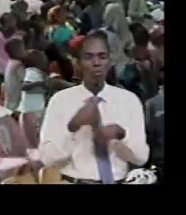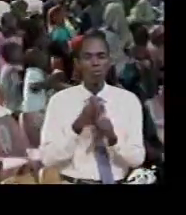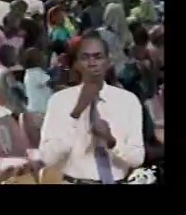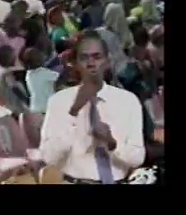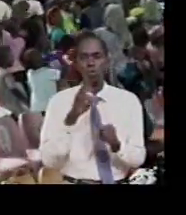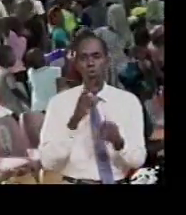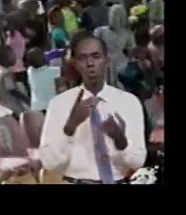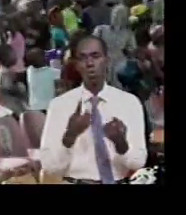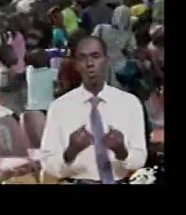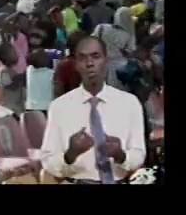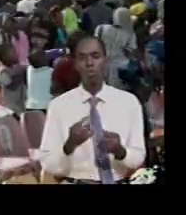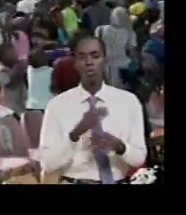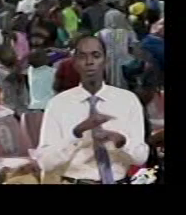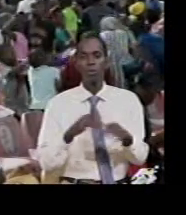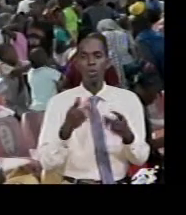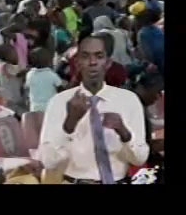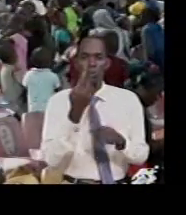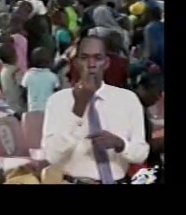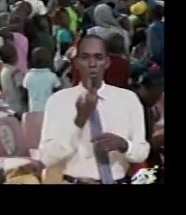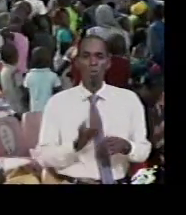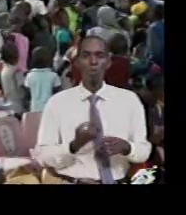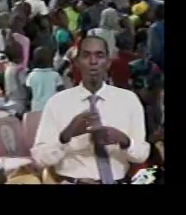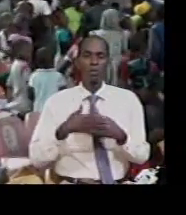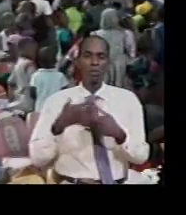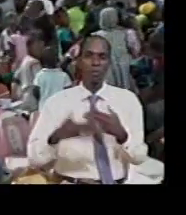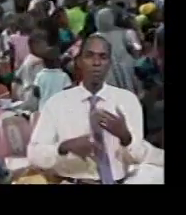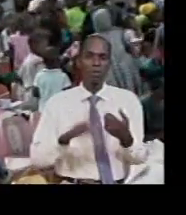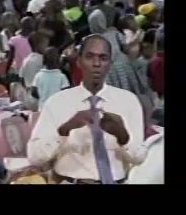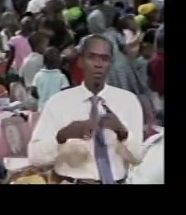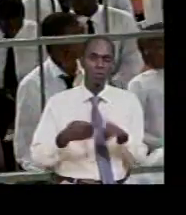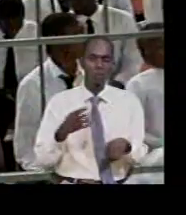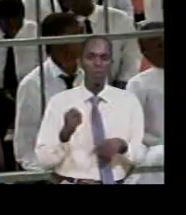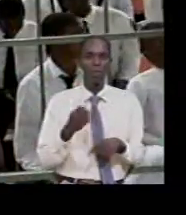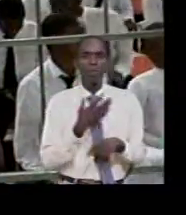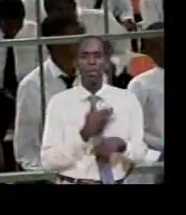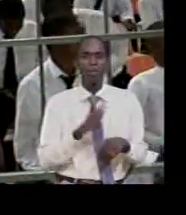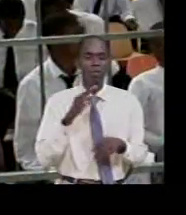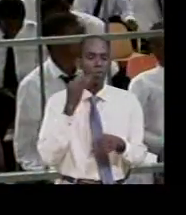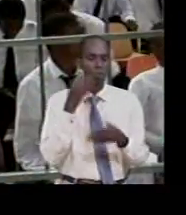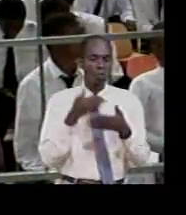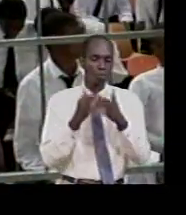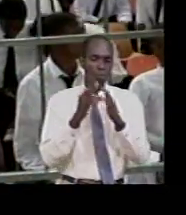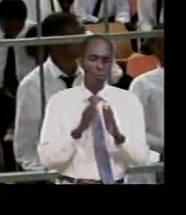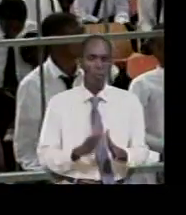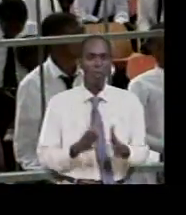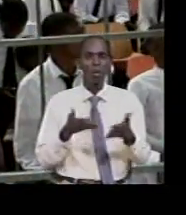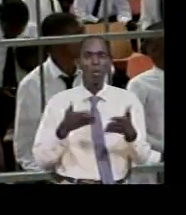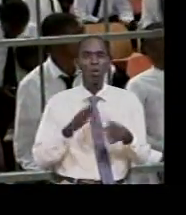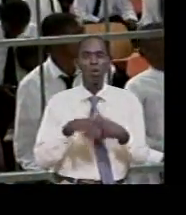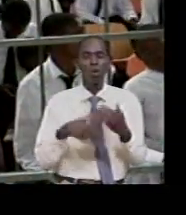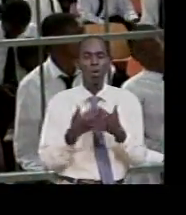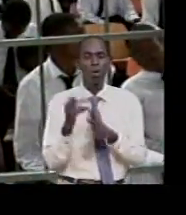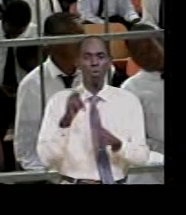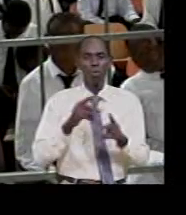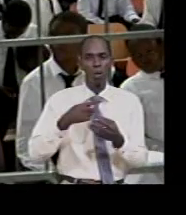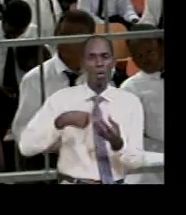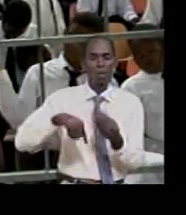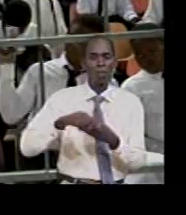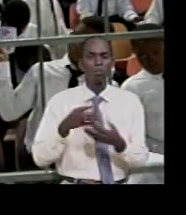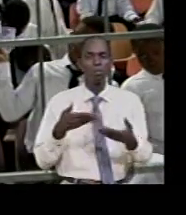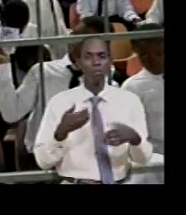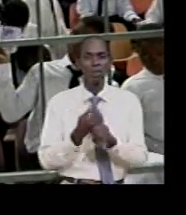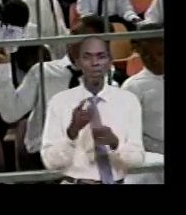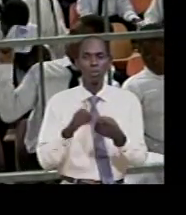to be partakers of the blessing. If you are yet to be attended to by the counselors, please indicate. Counselors, let's be very